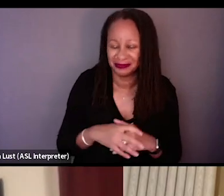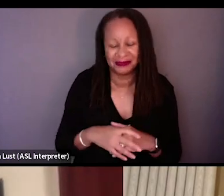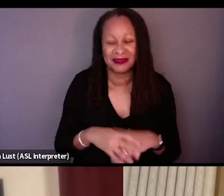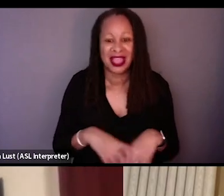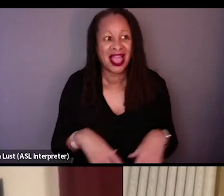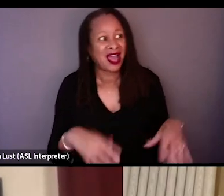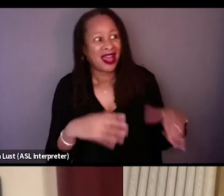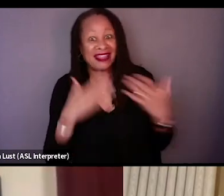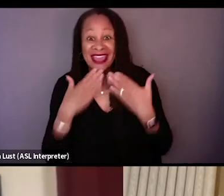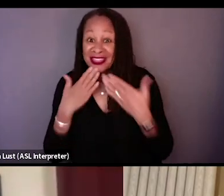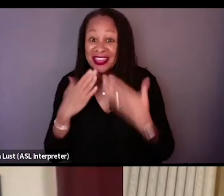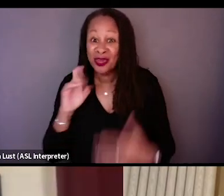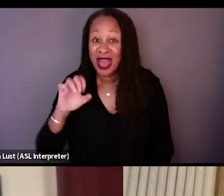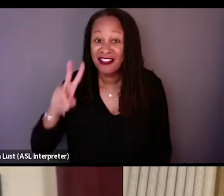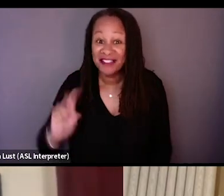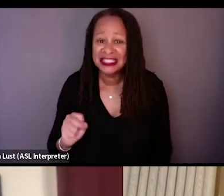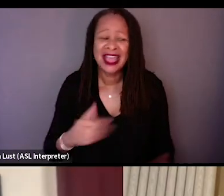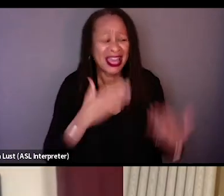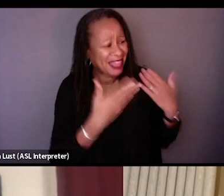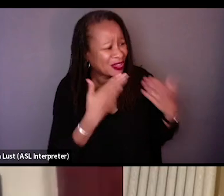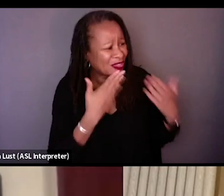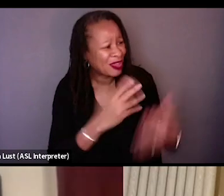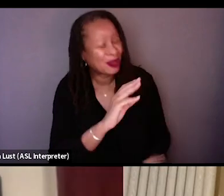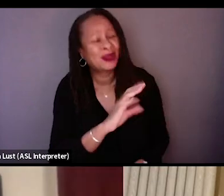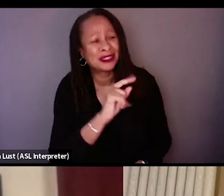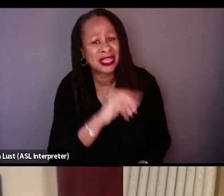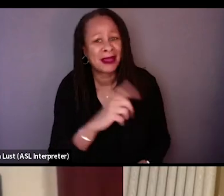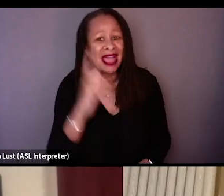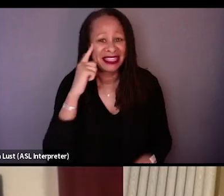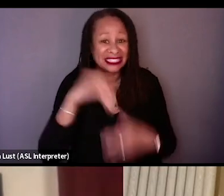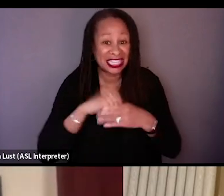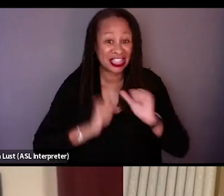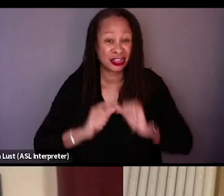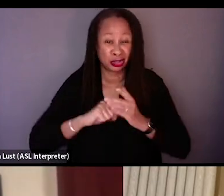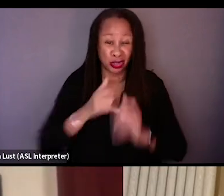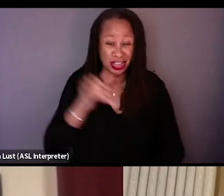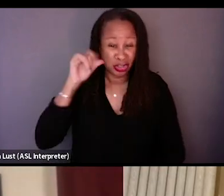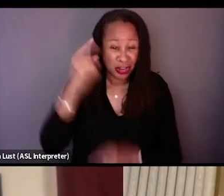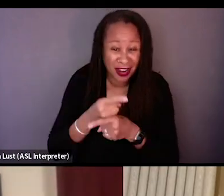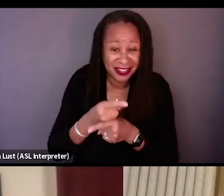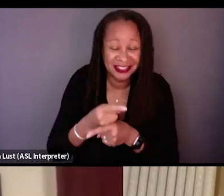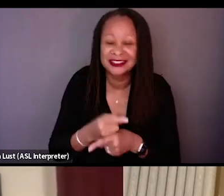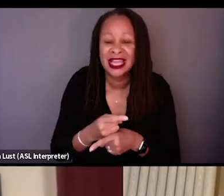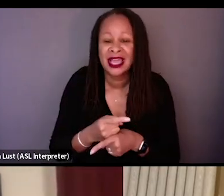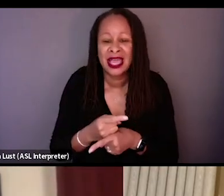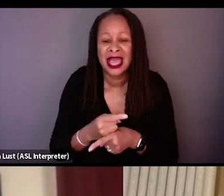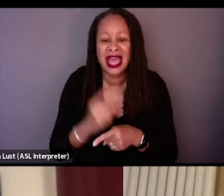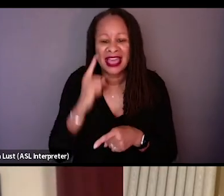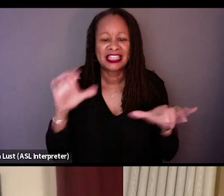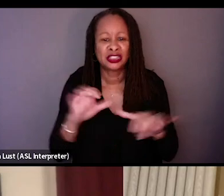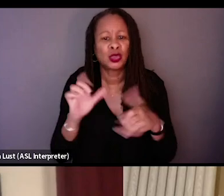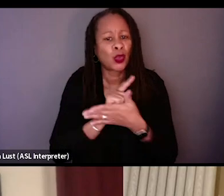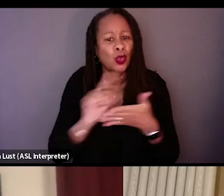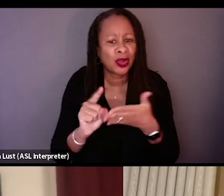This has been great. The movie is fantastic. It's in theaters, I think, starting yesterday, if I'm not mistaken. I guess it's doing a play date for a week